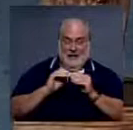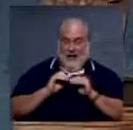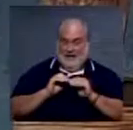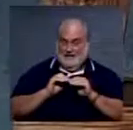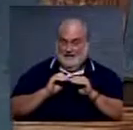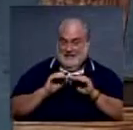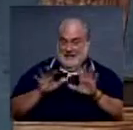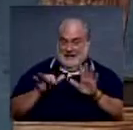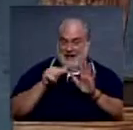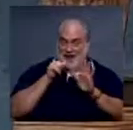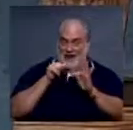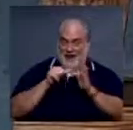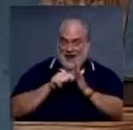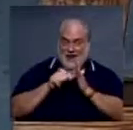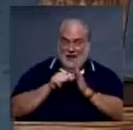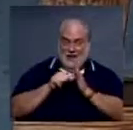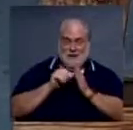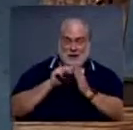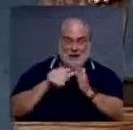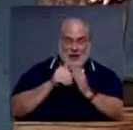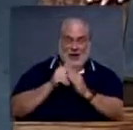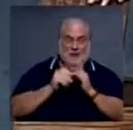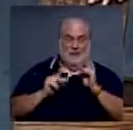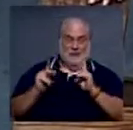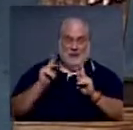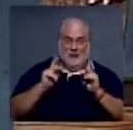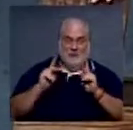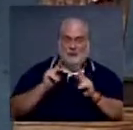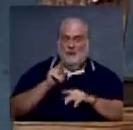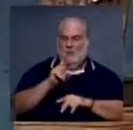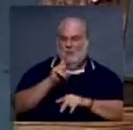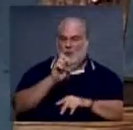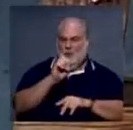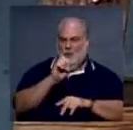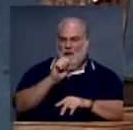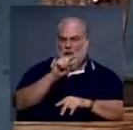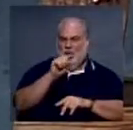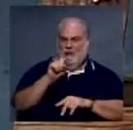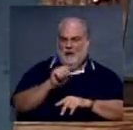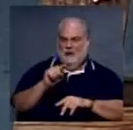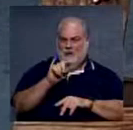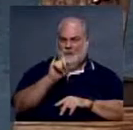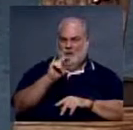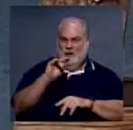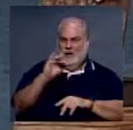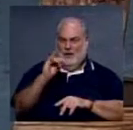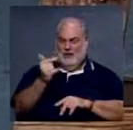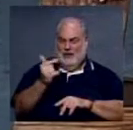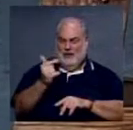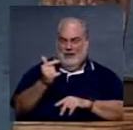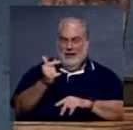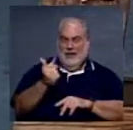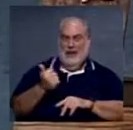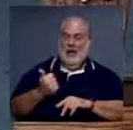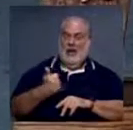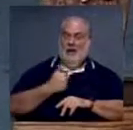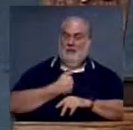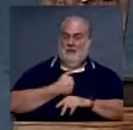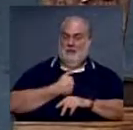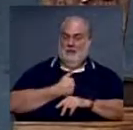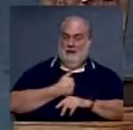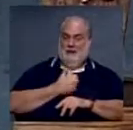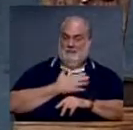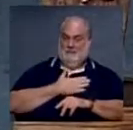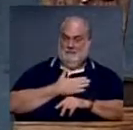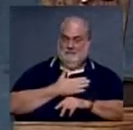letter, the certified letter that each of us have to send out for the rezoning. And I made the choice to volunteer a letter to put